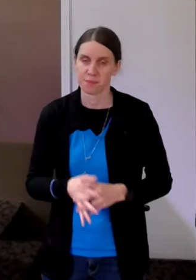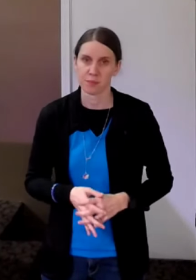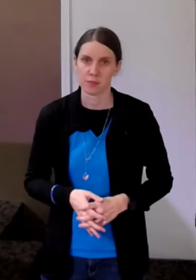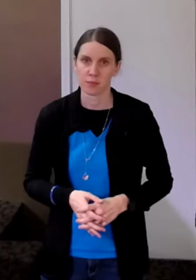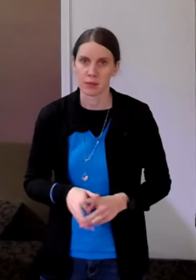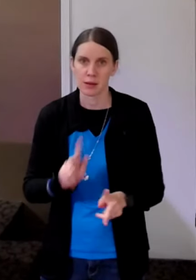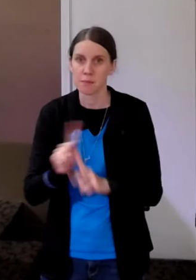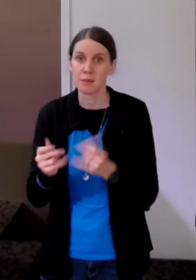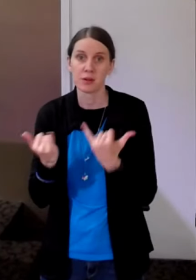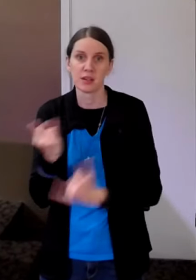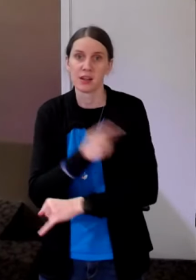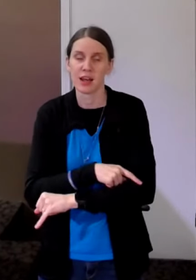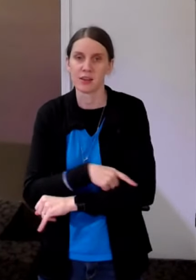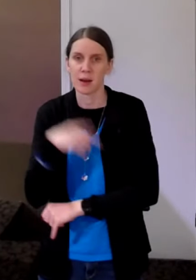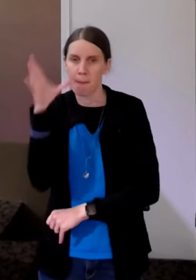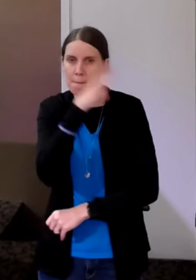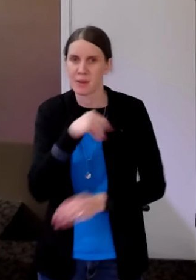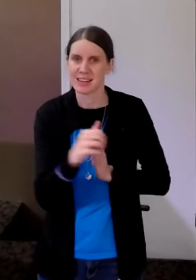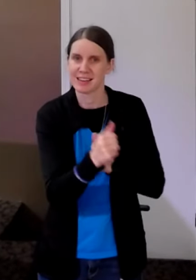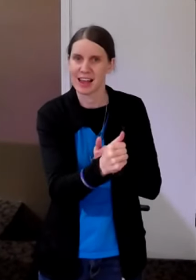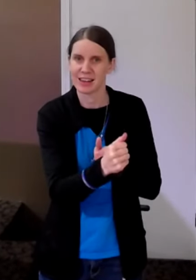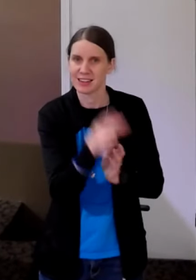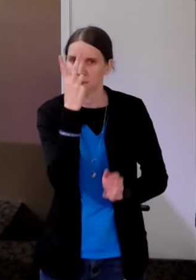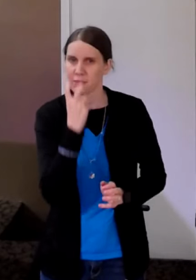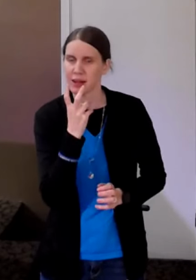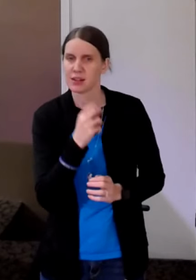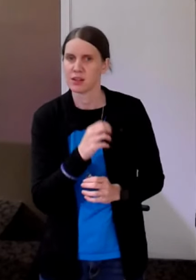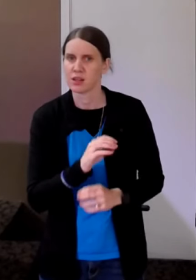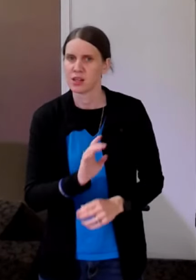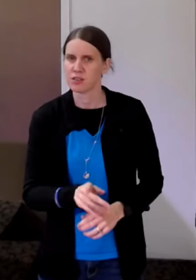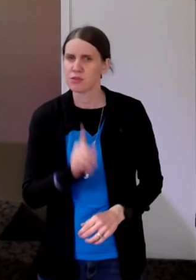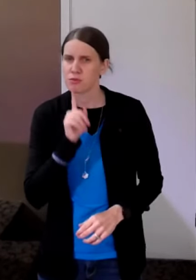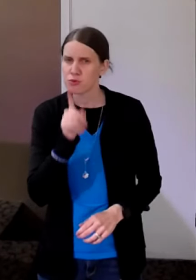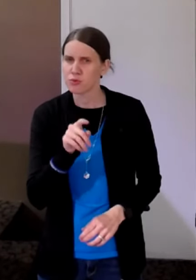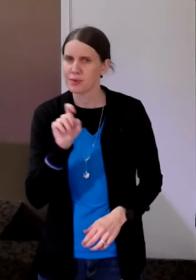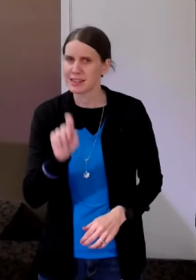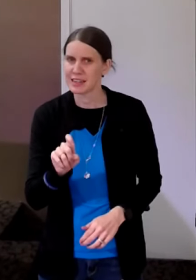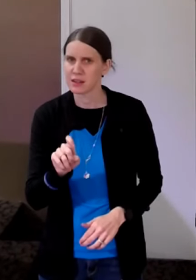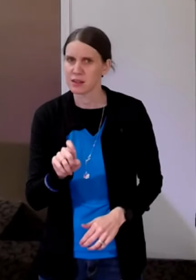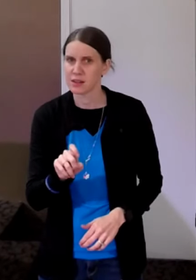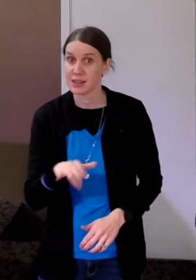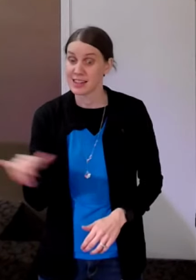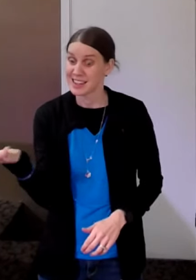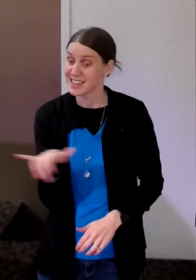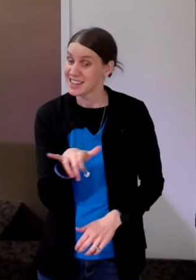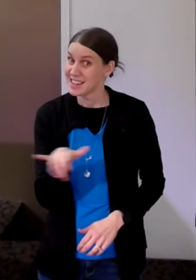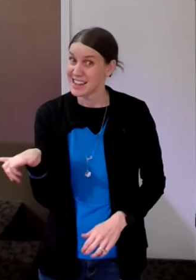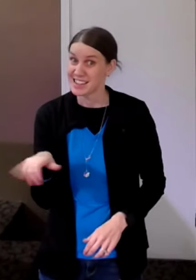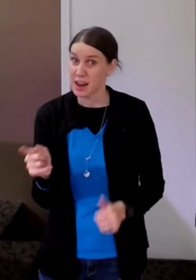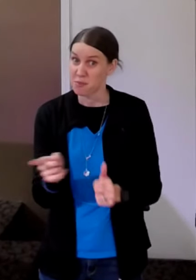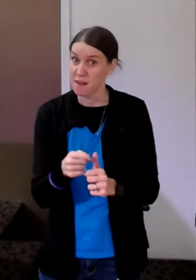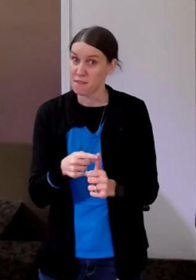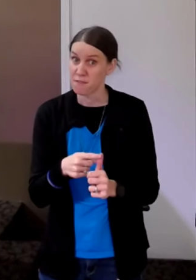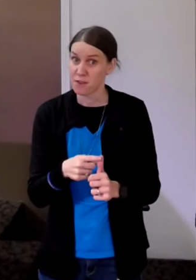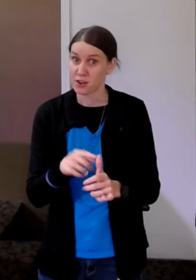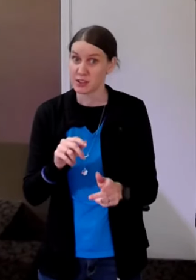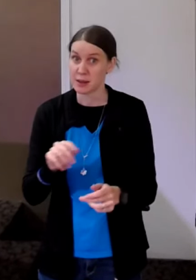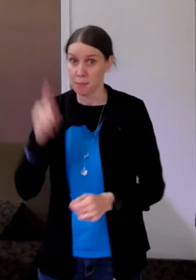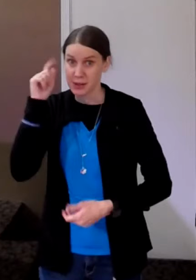People today are misled, they're blinded to their real need, just like the first century believers